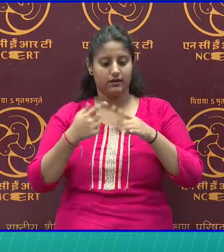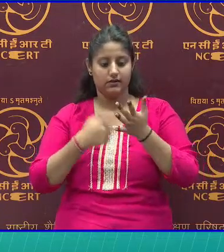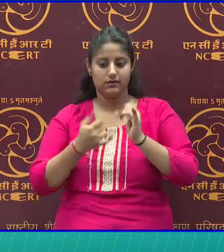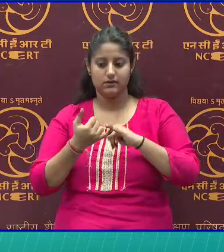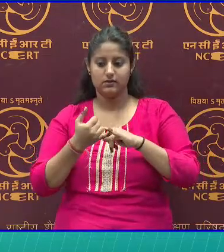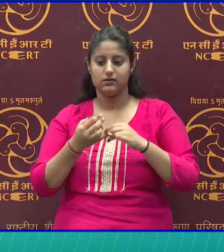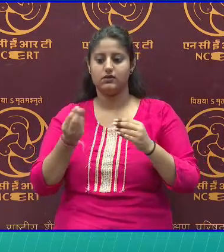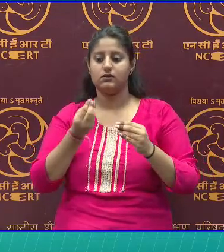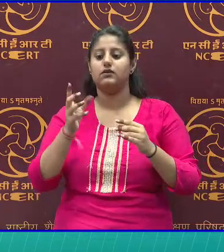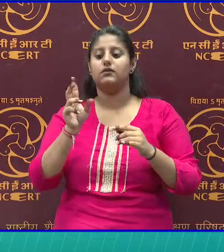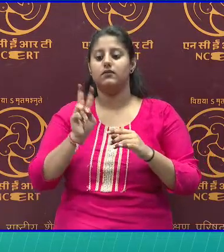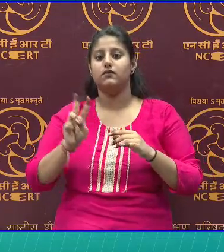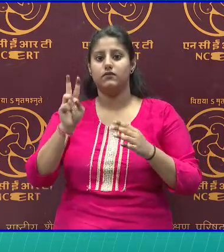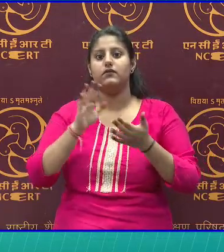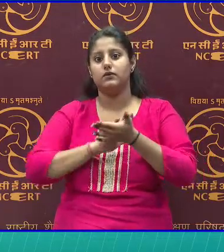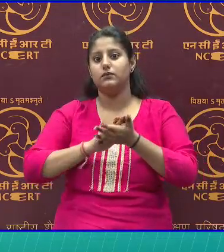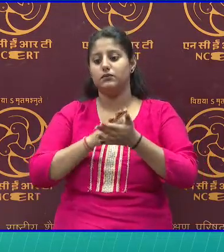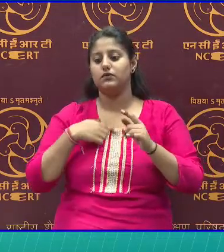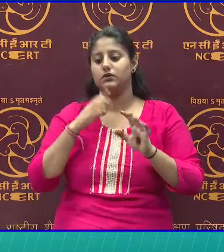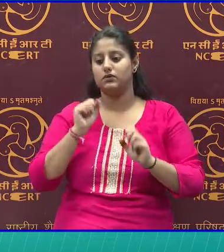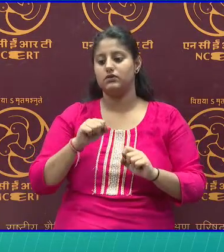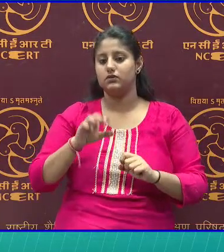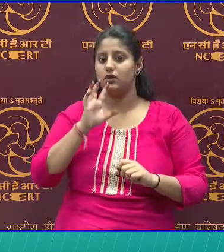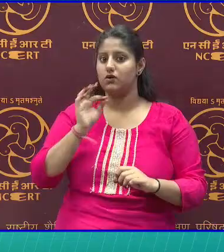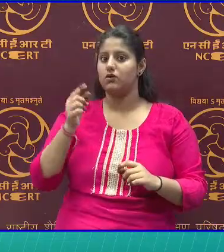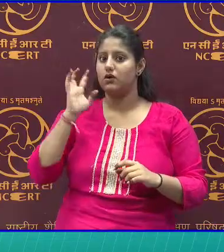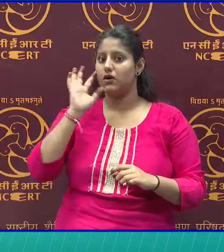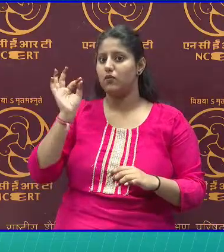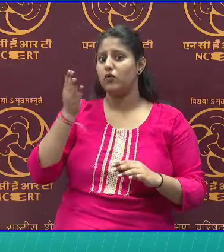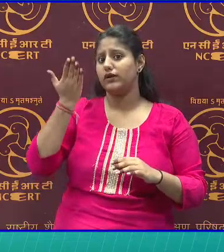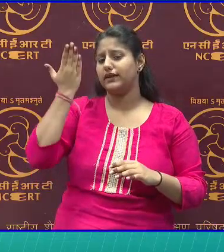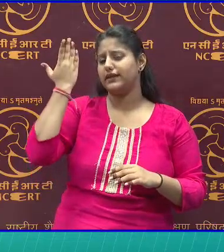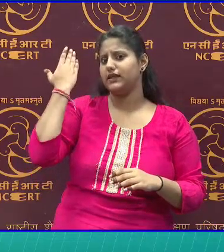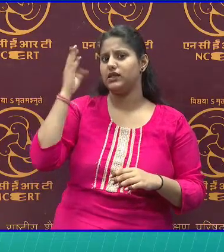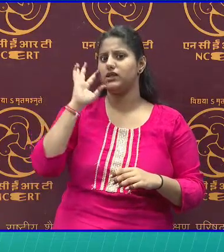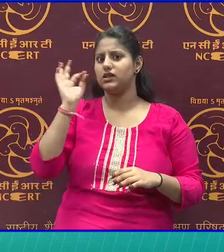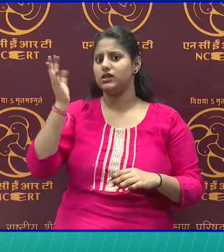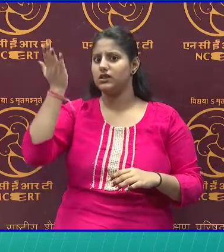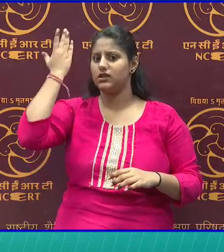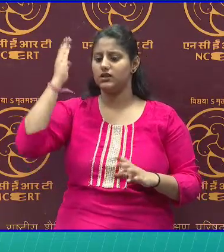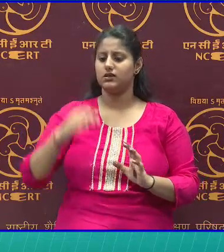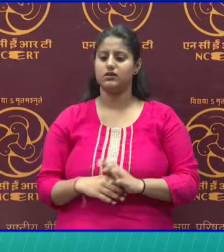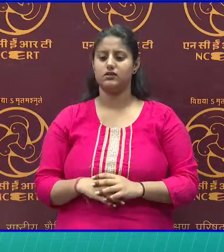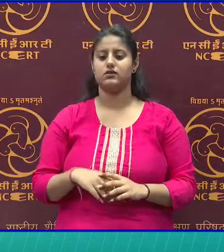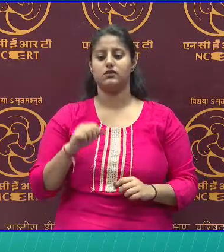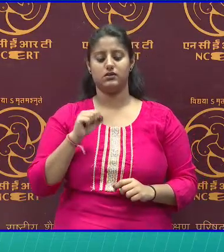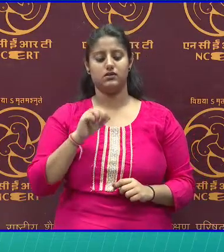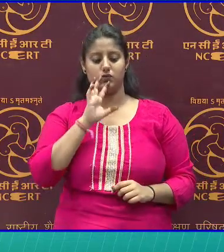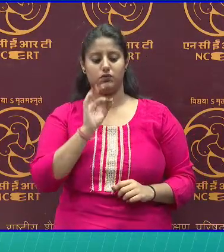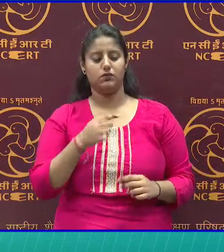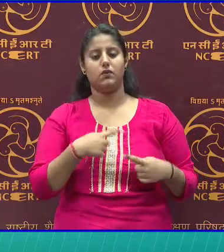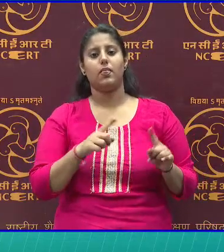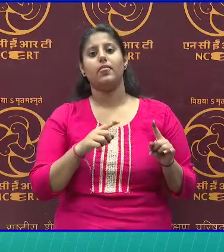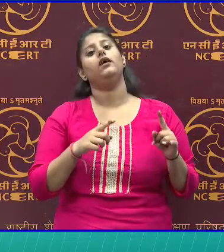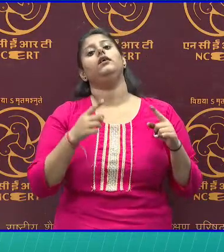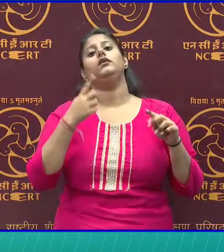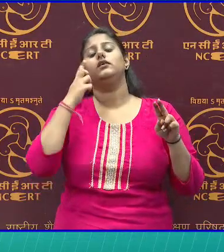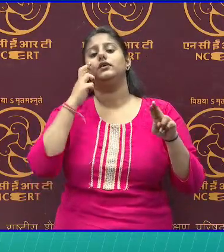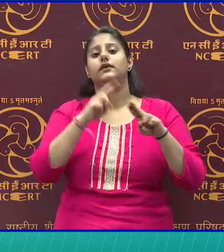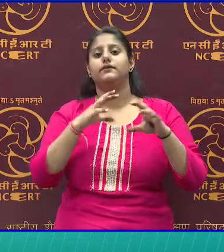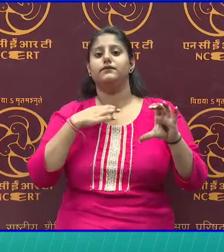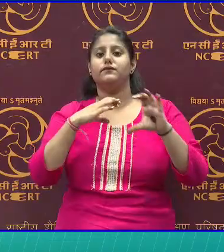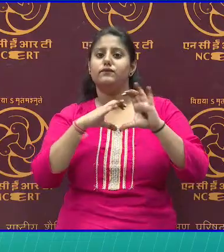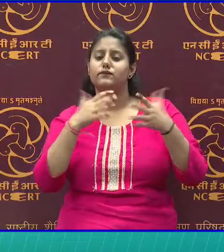by somebody else. It's very important to know the history where we are coming from. That's true. So we have given the evolution of communication